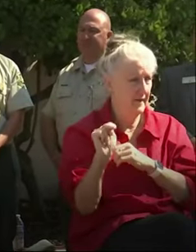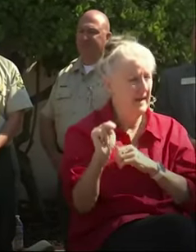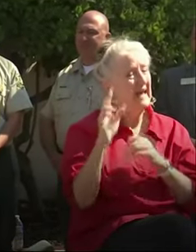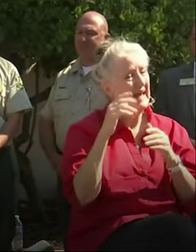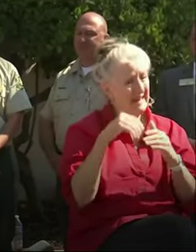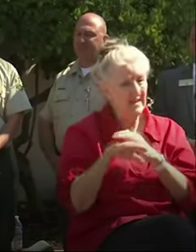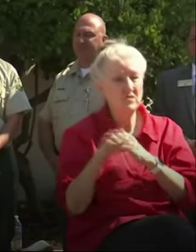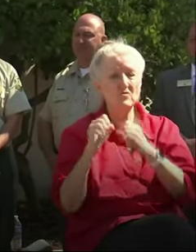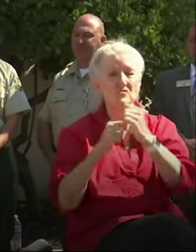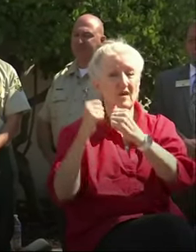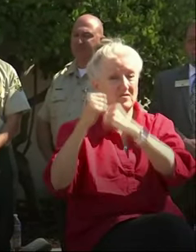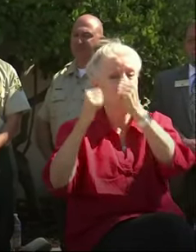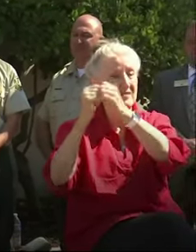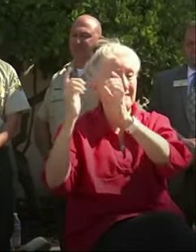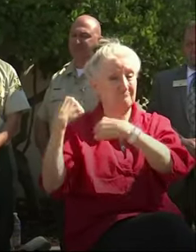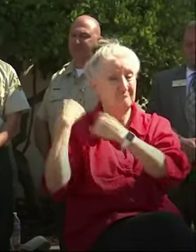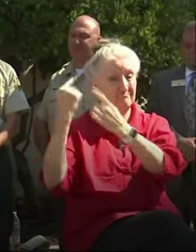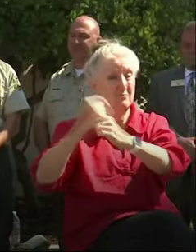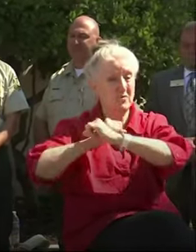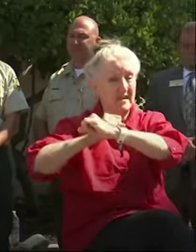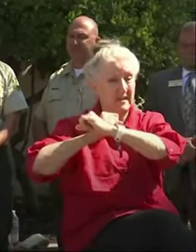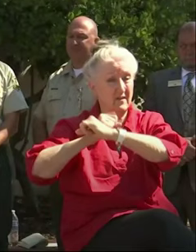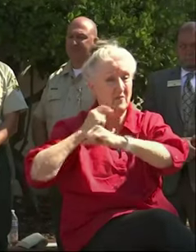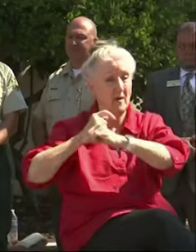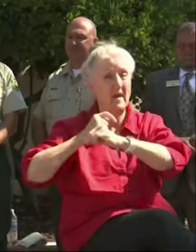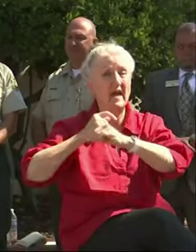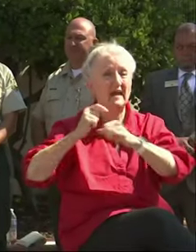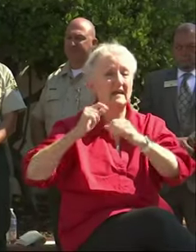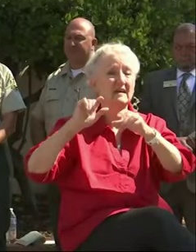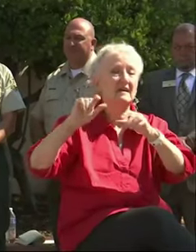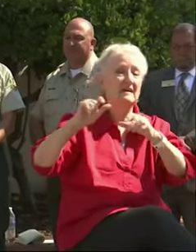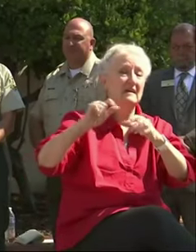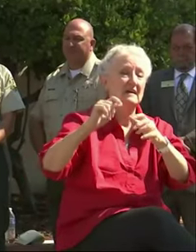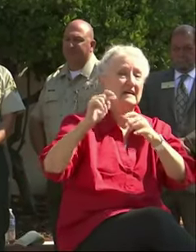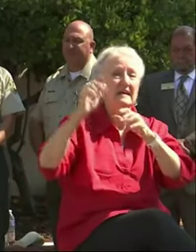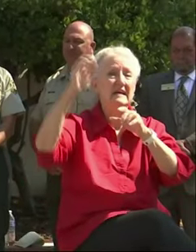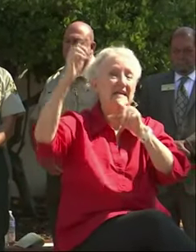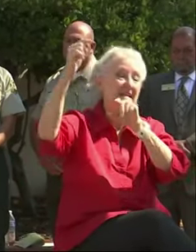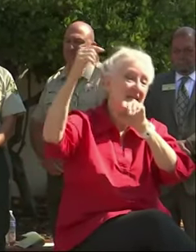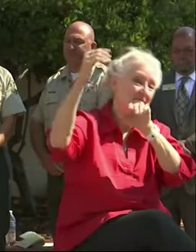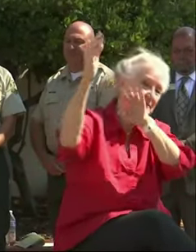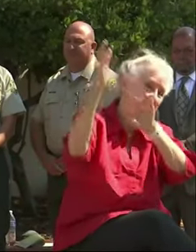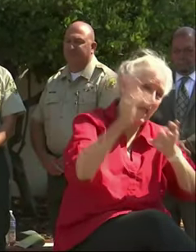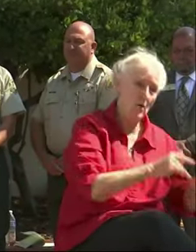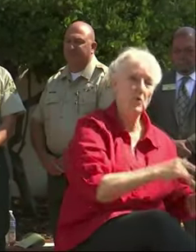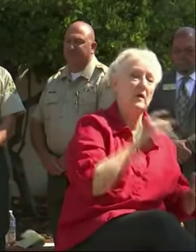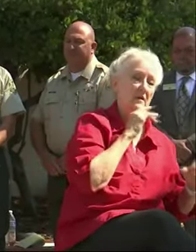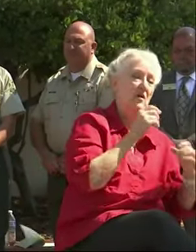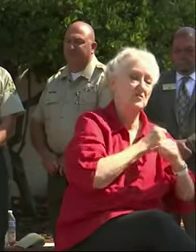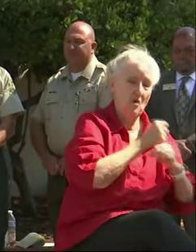quite frankly, that have been protected from a downwind assault. That will